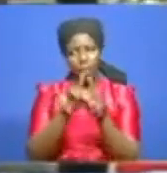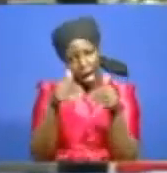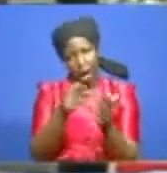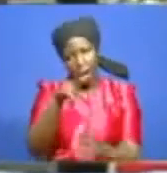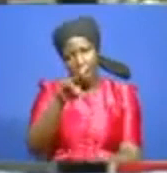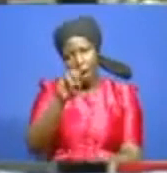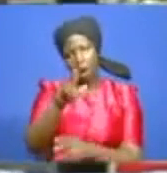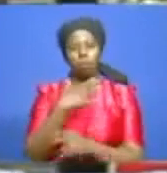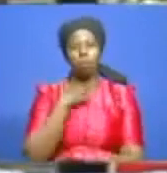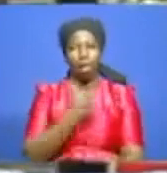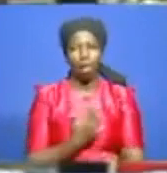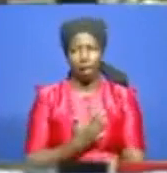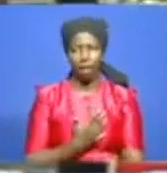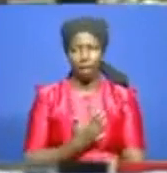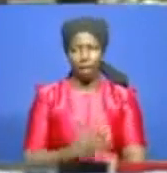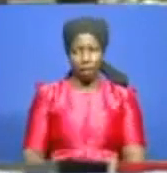wanted.